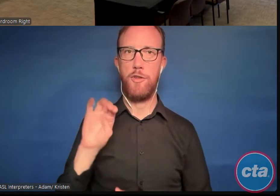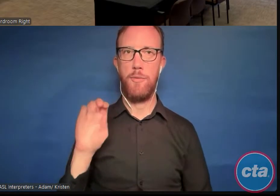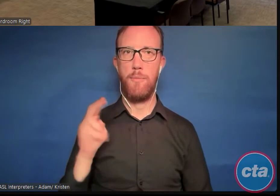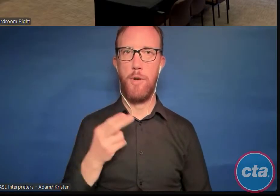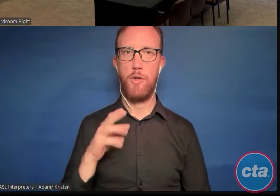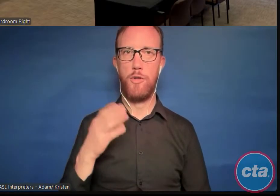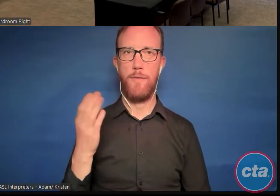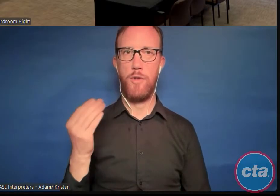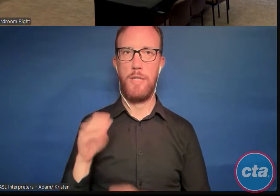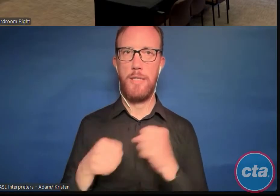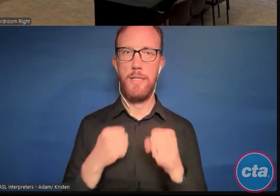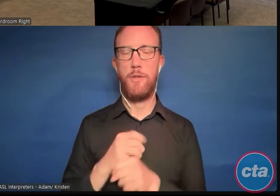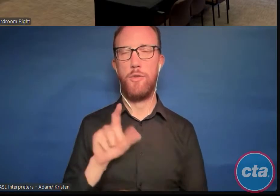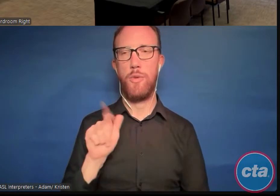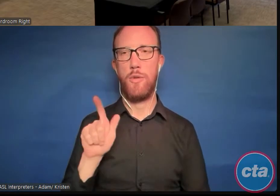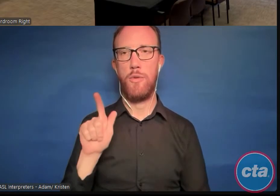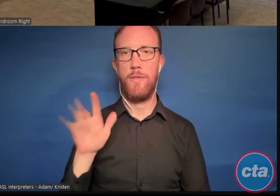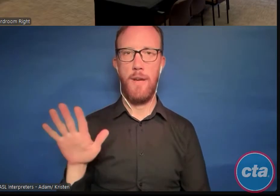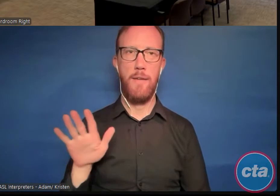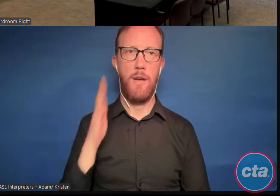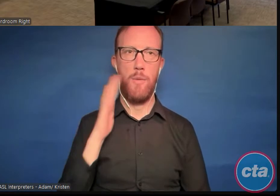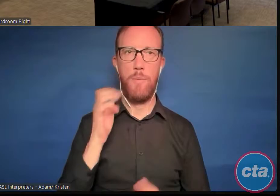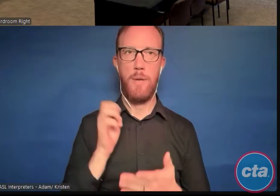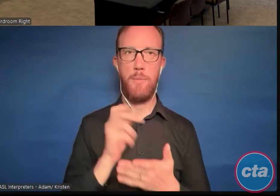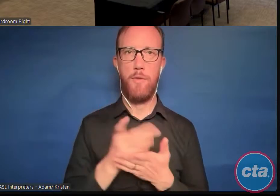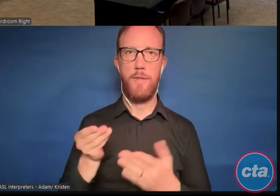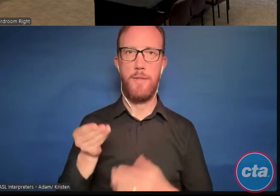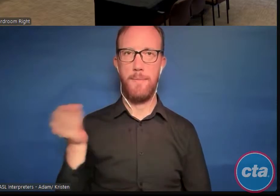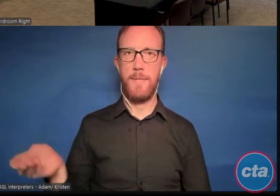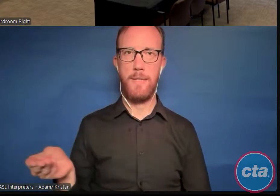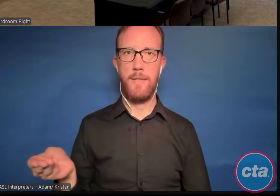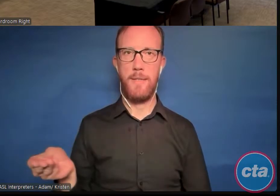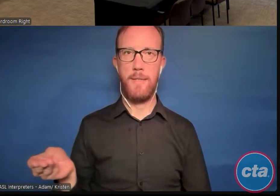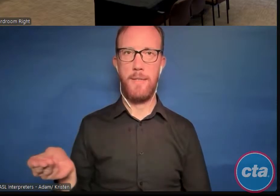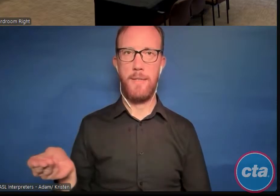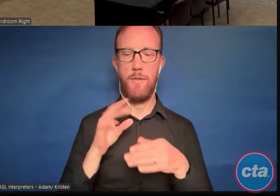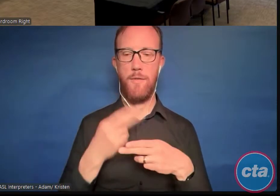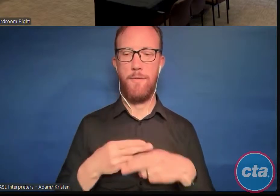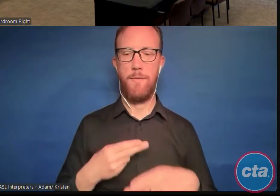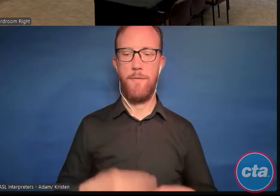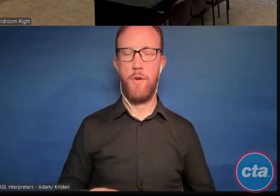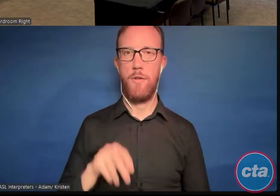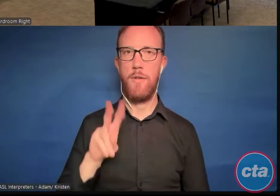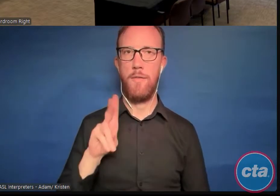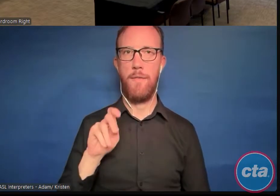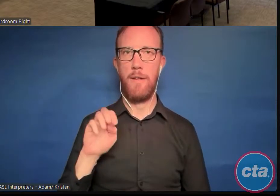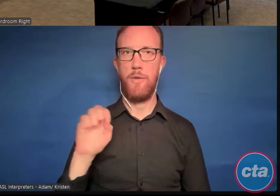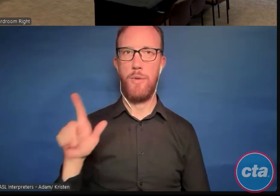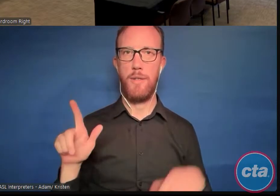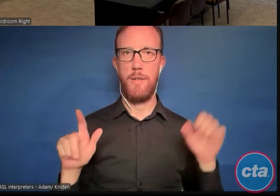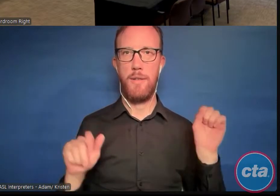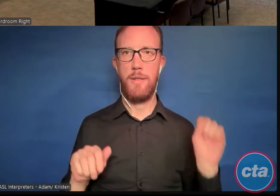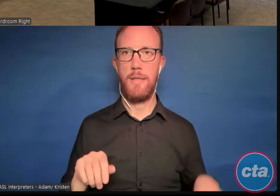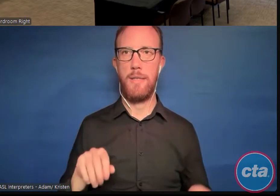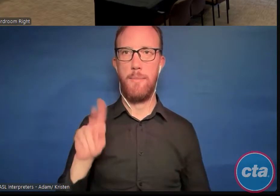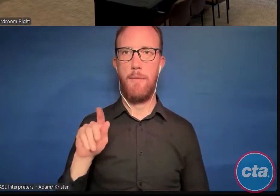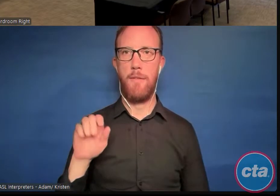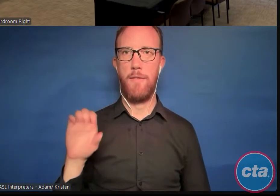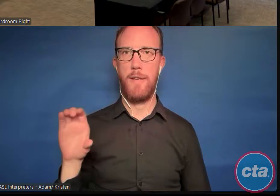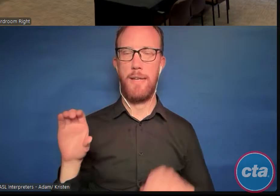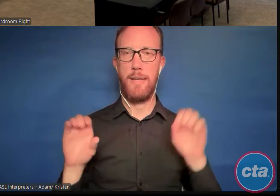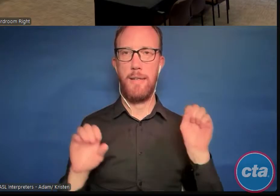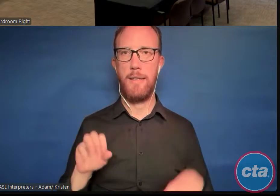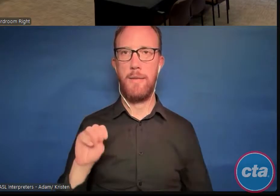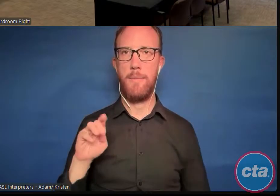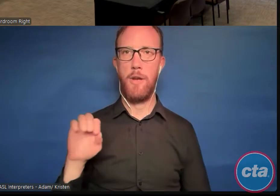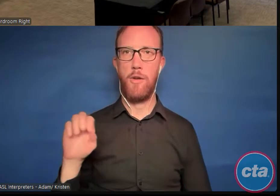approved as submitted. We'll take a roll call vote. Scott Vanderwill, Yes. Caroline Pavlovic, Yes. Ryan